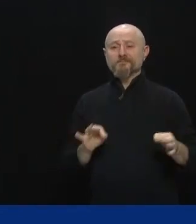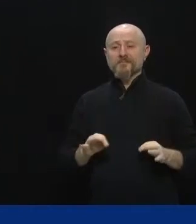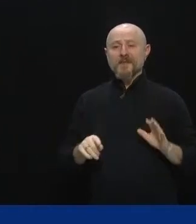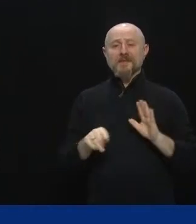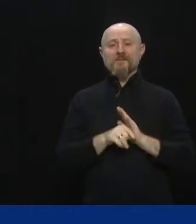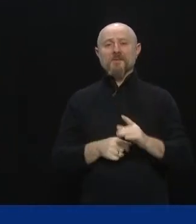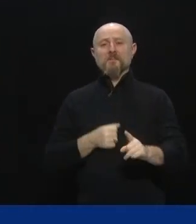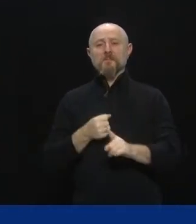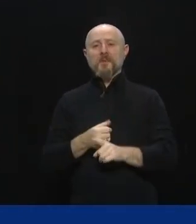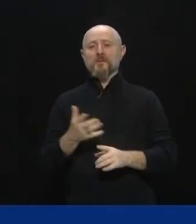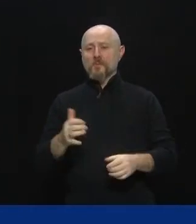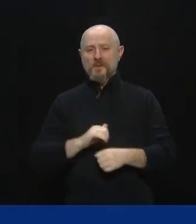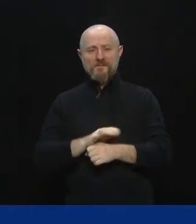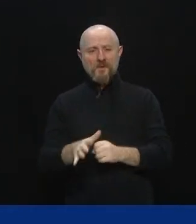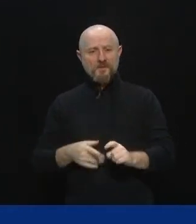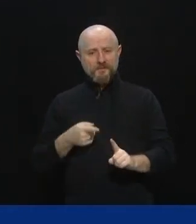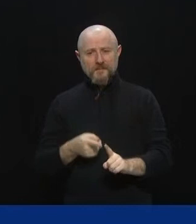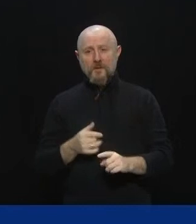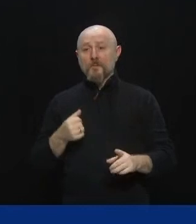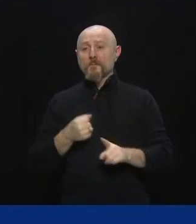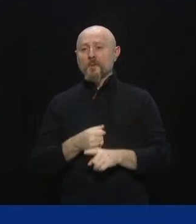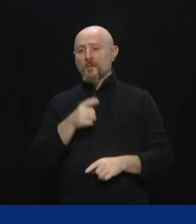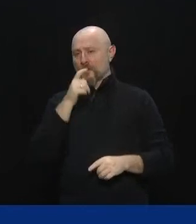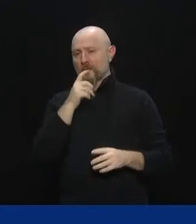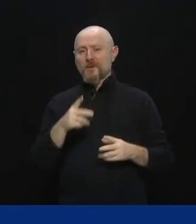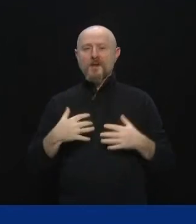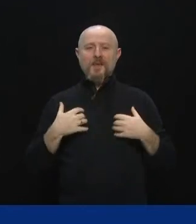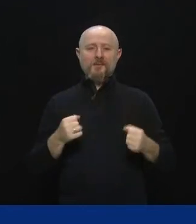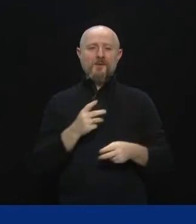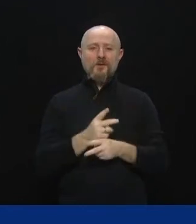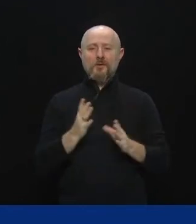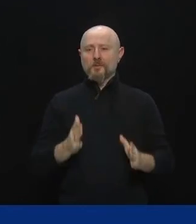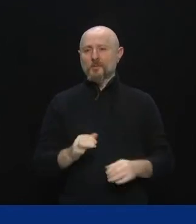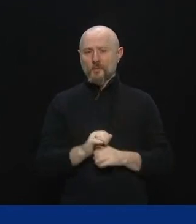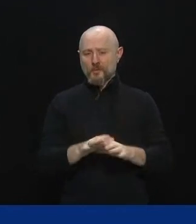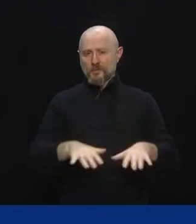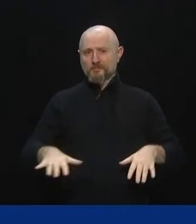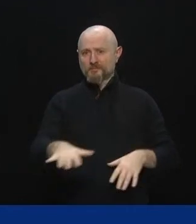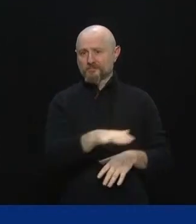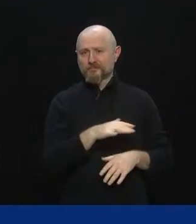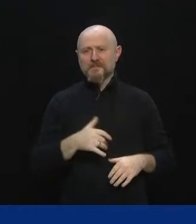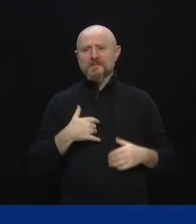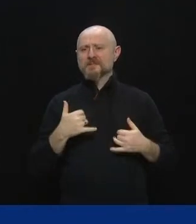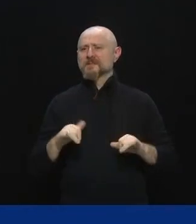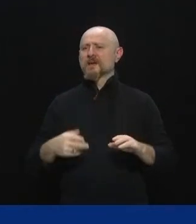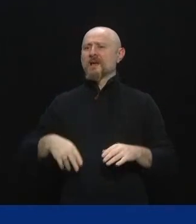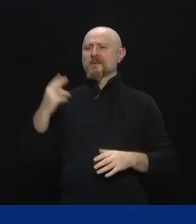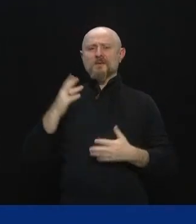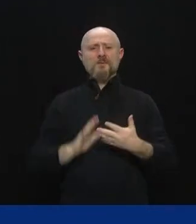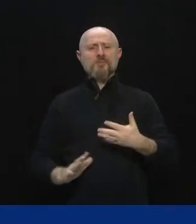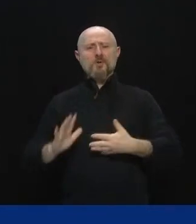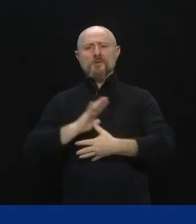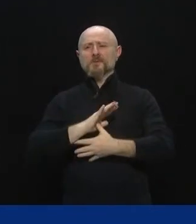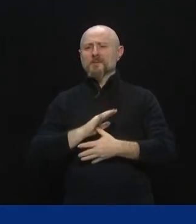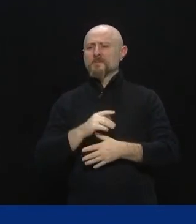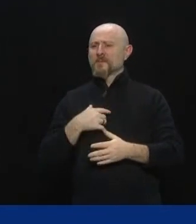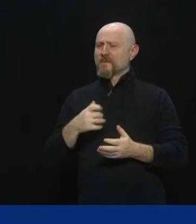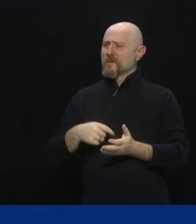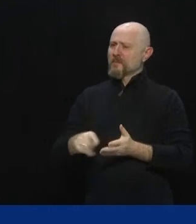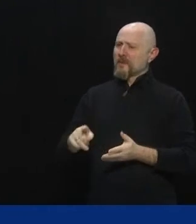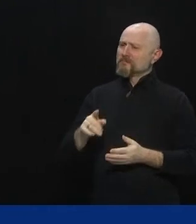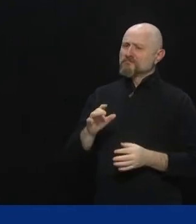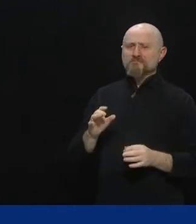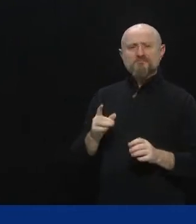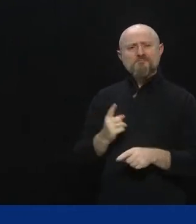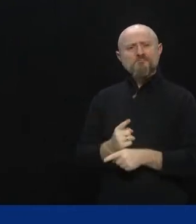the impact on our healthcare workers, which why we still deem it one of our highest priorities to compensate them well, to encourage them to